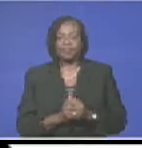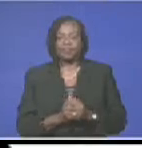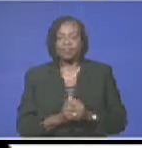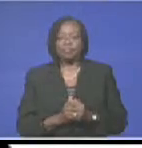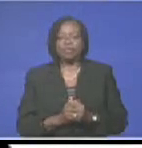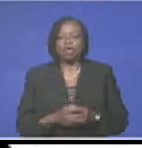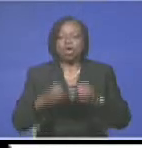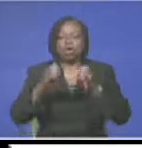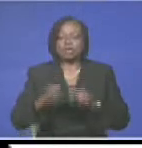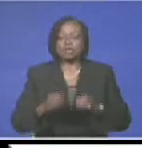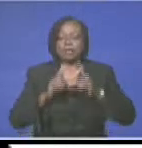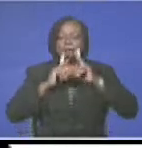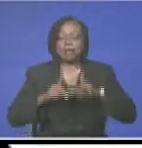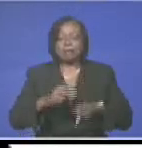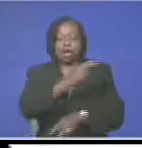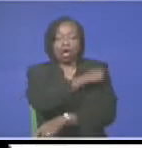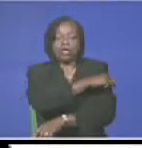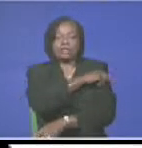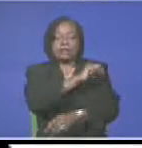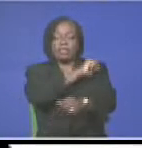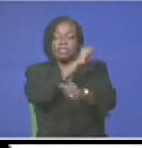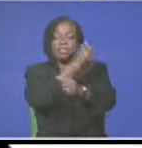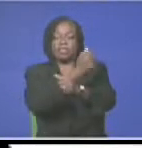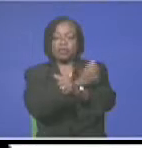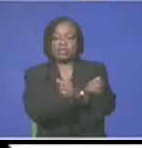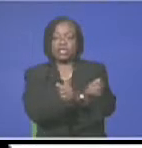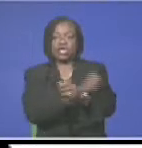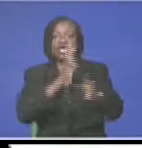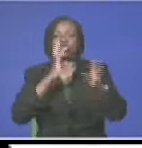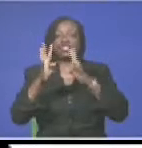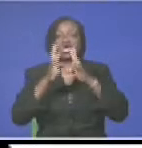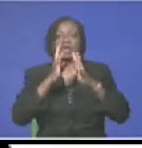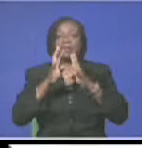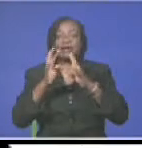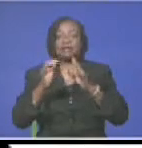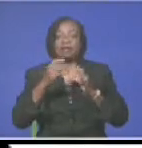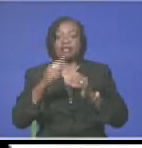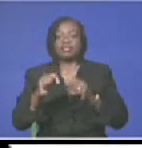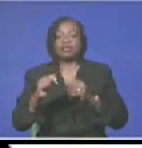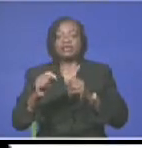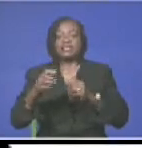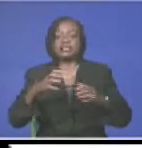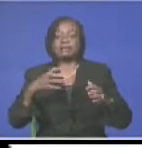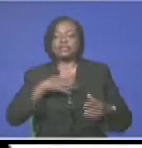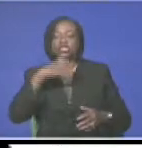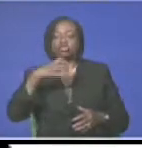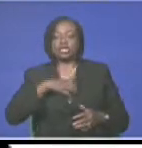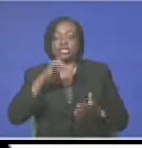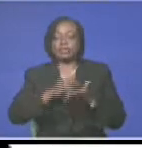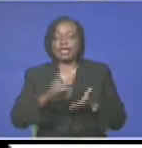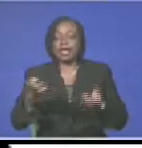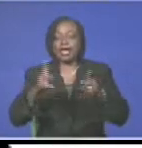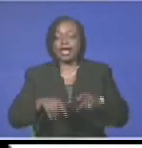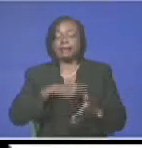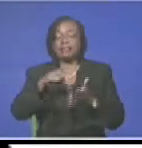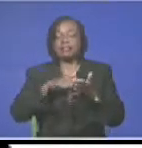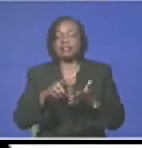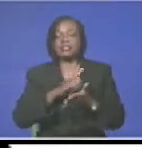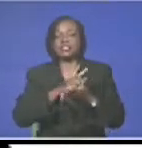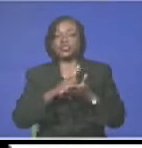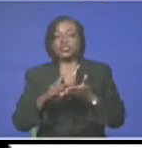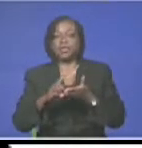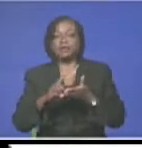Officials of the Public Hospitals Authority responding to the demonstrations that took place earlier this week by members of the Bahamas Doctors Union and the